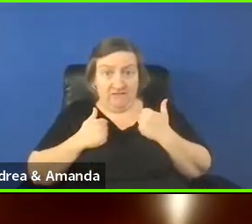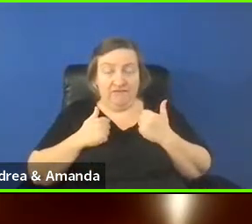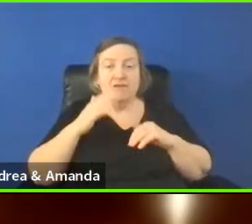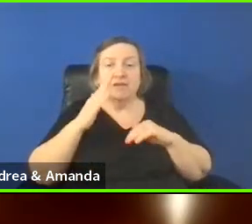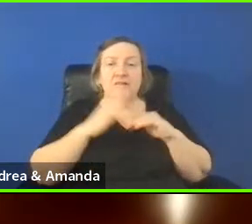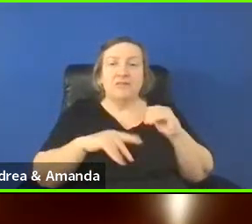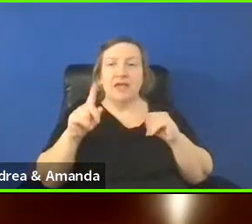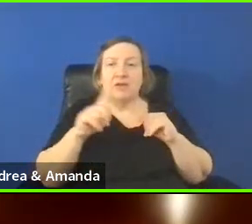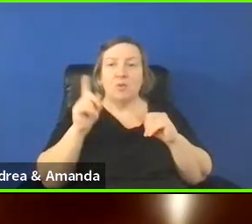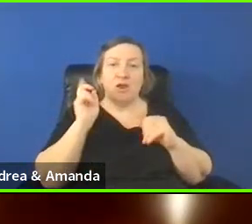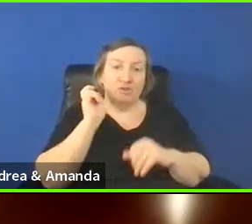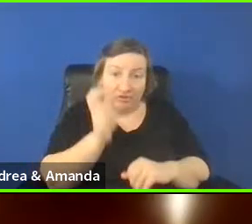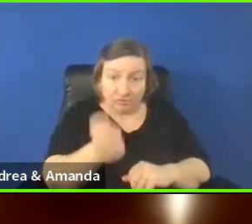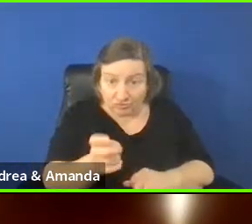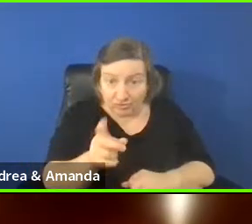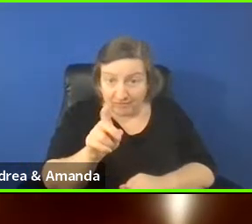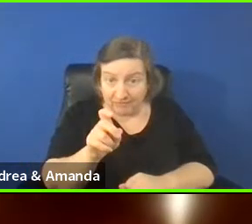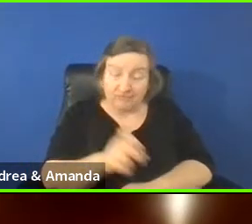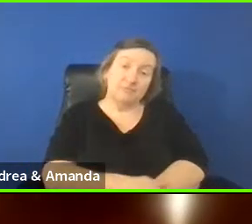to where they travel?